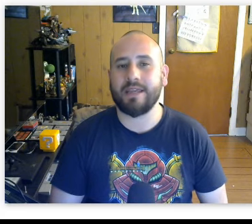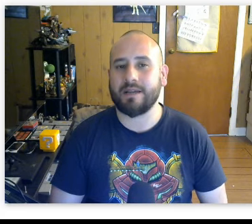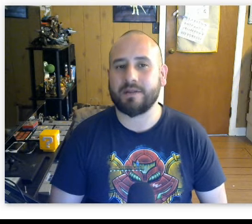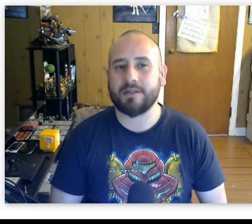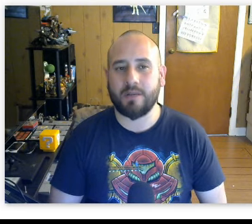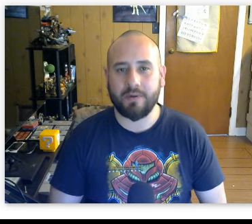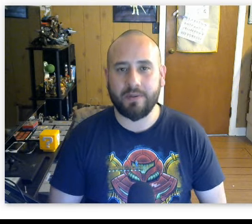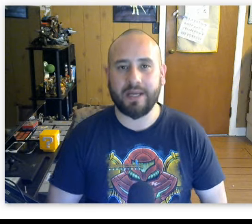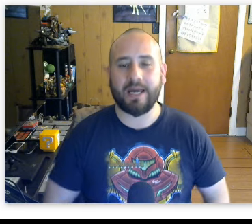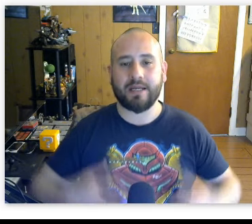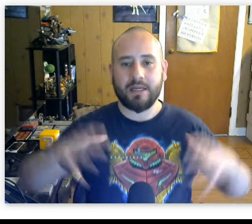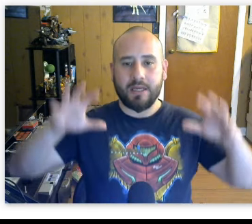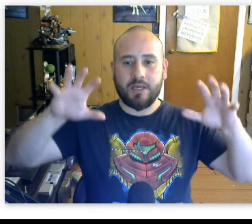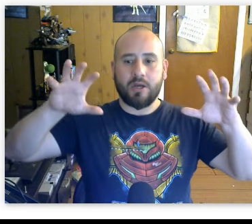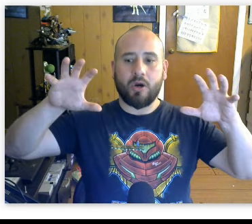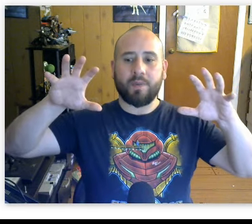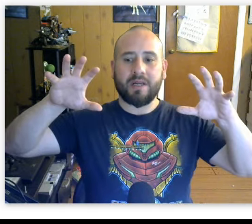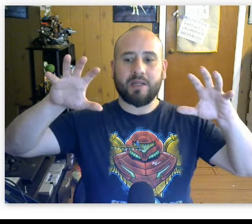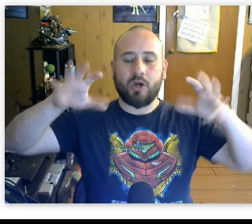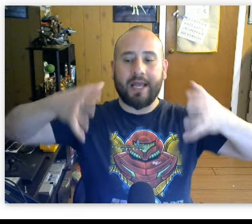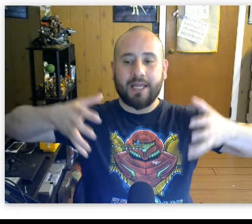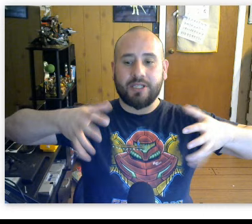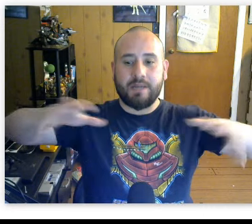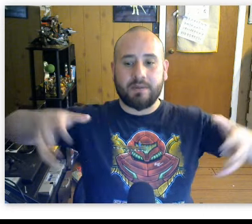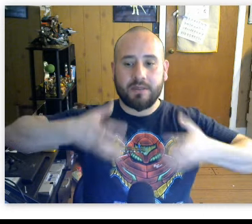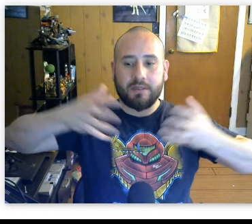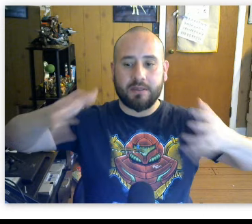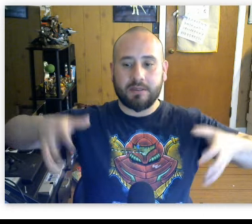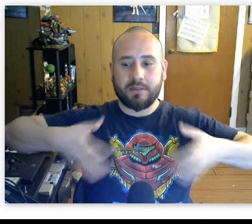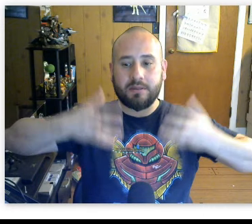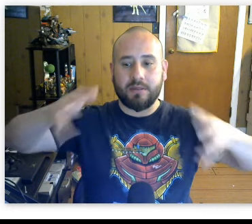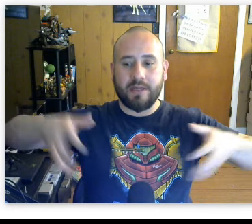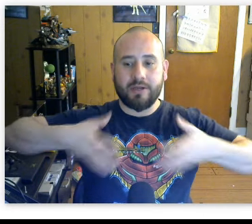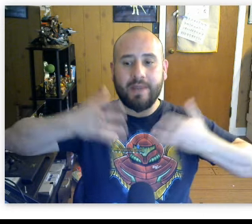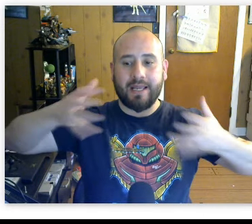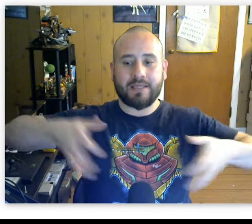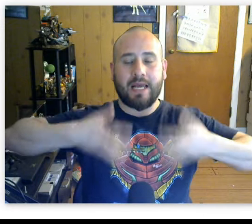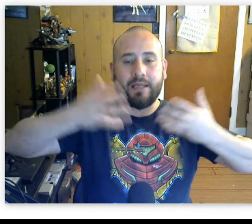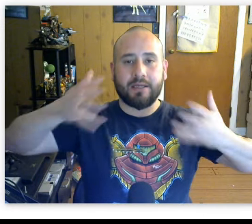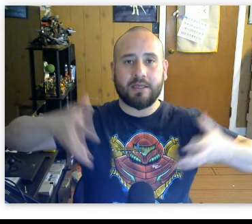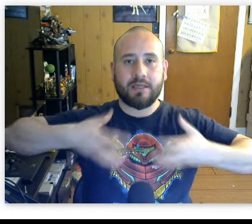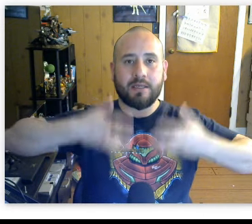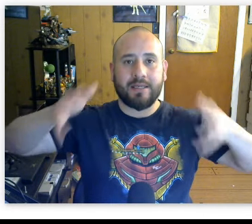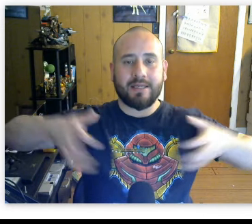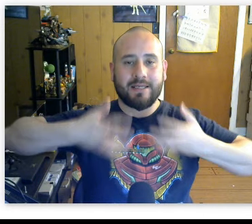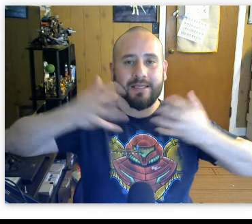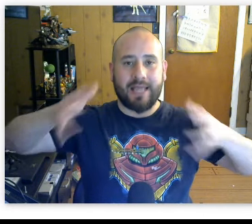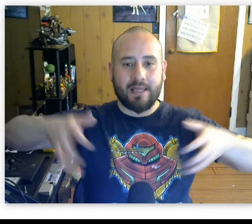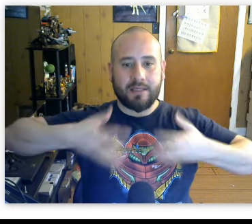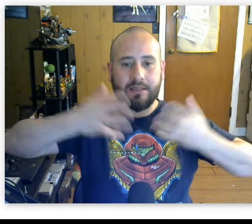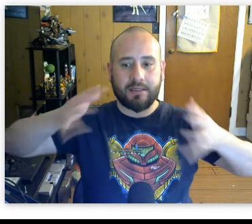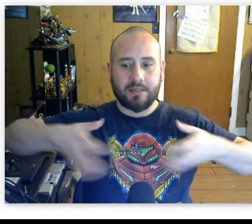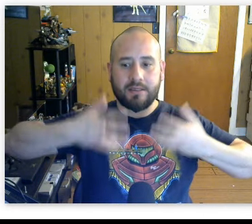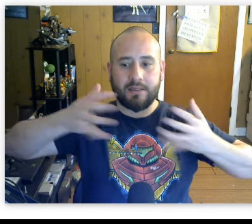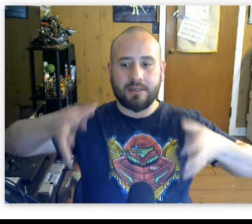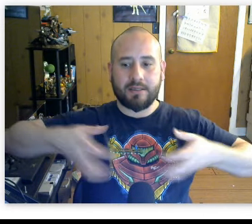I think a couple of you might have got it. Open claw hand shape, and you're making the salad.